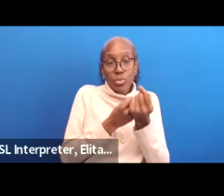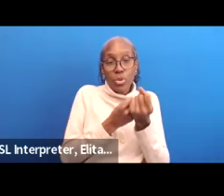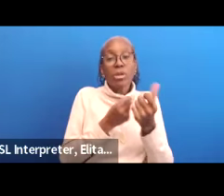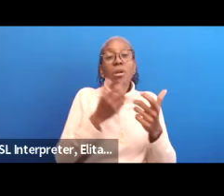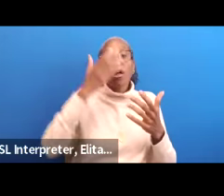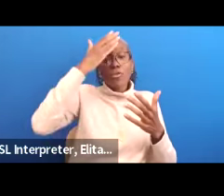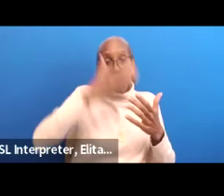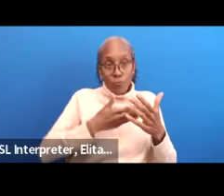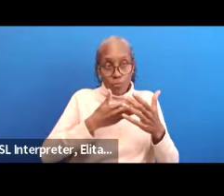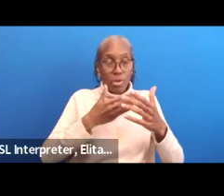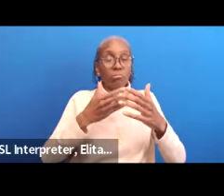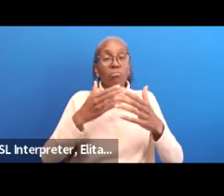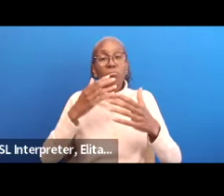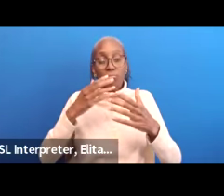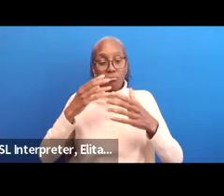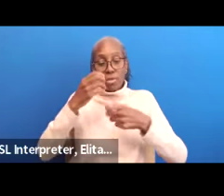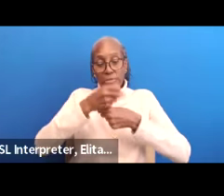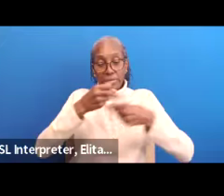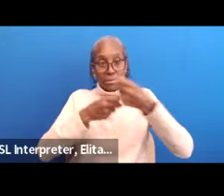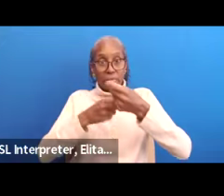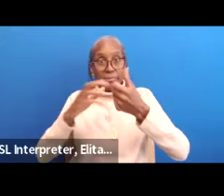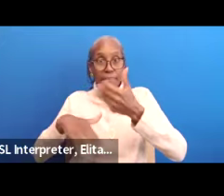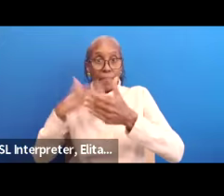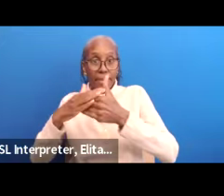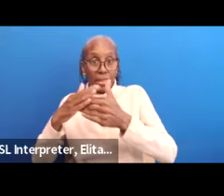the spine. Next slide.